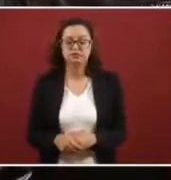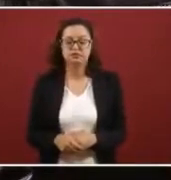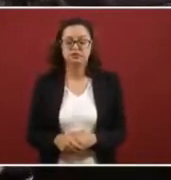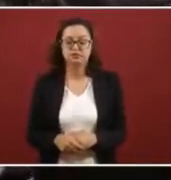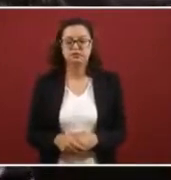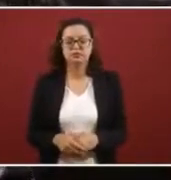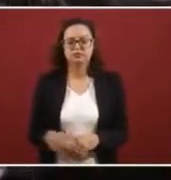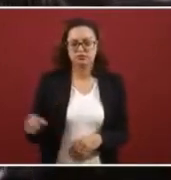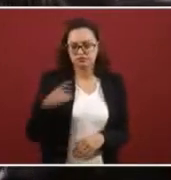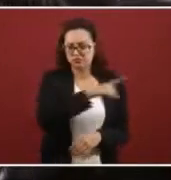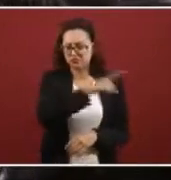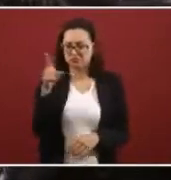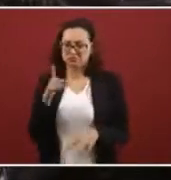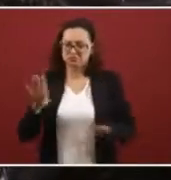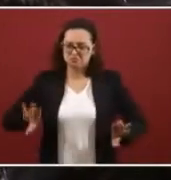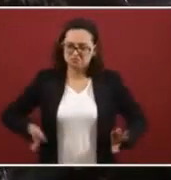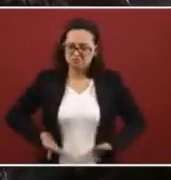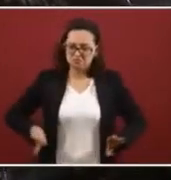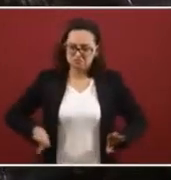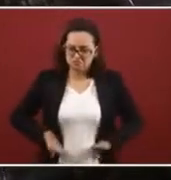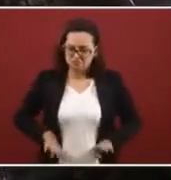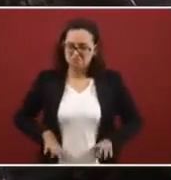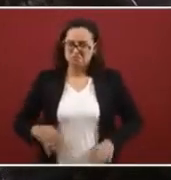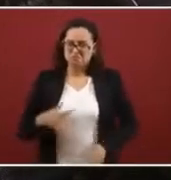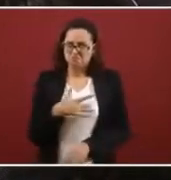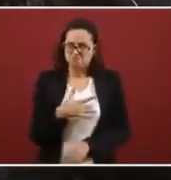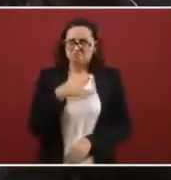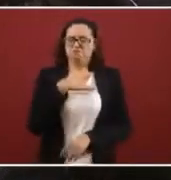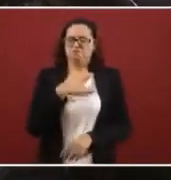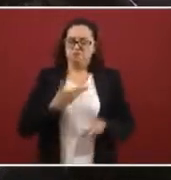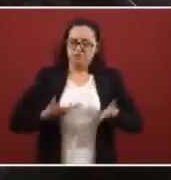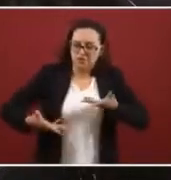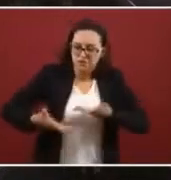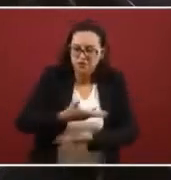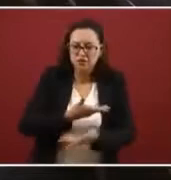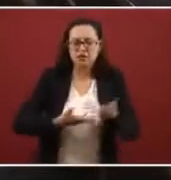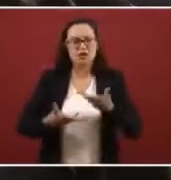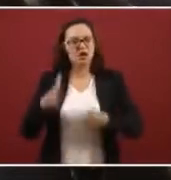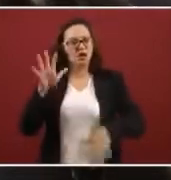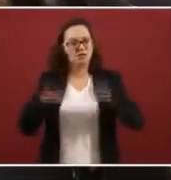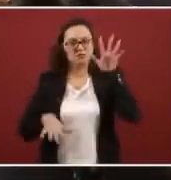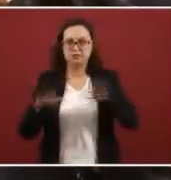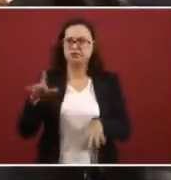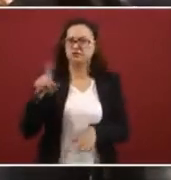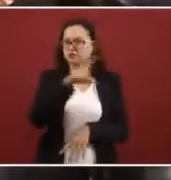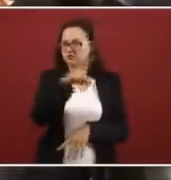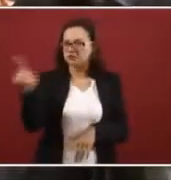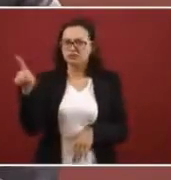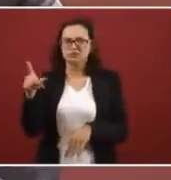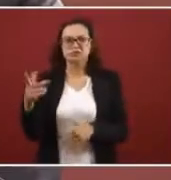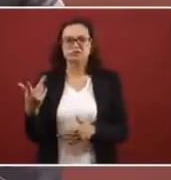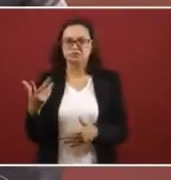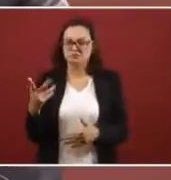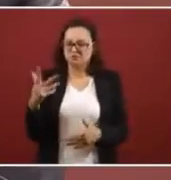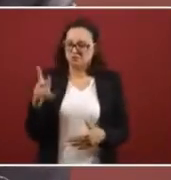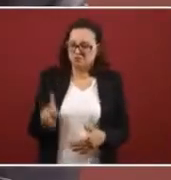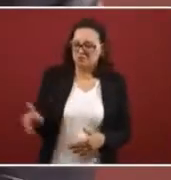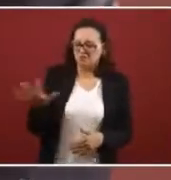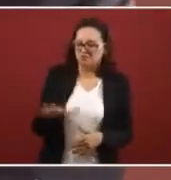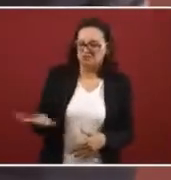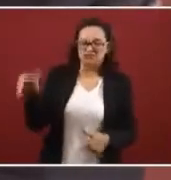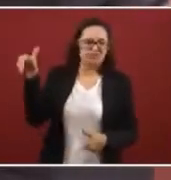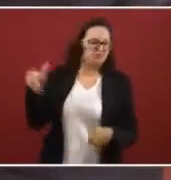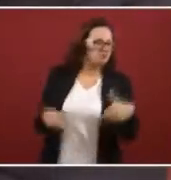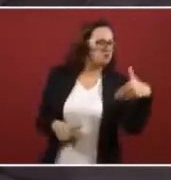demonstrate that they are sensitive. Because there are those that don't want to listen, and the people bother